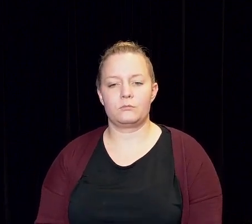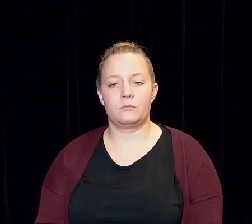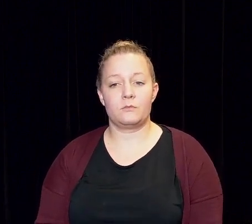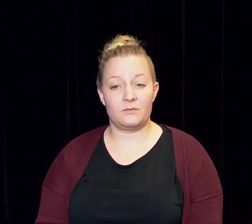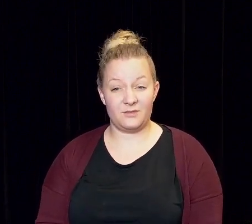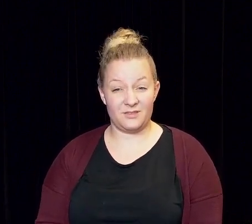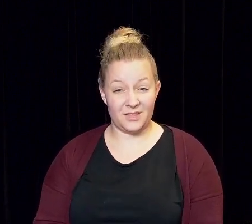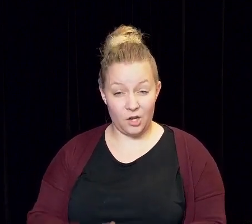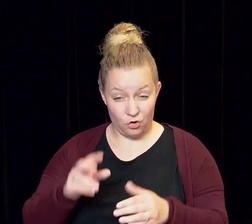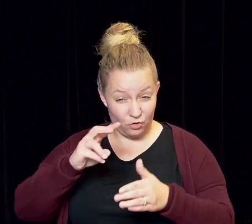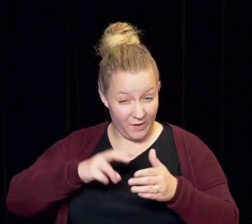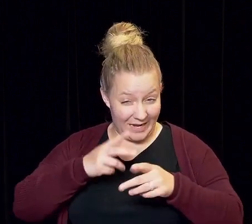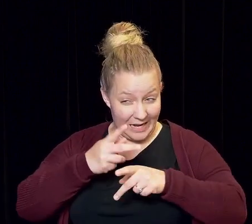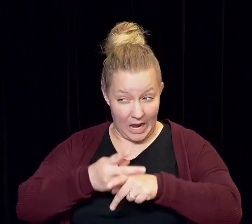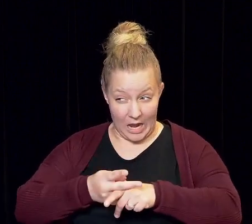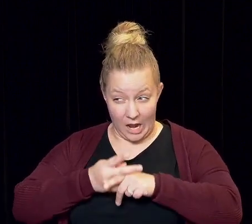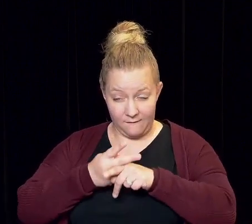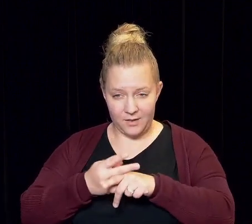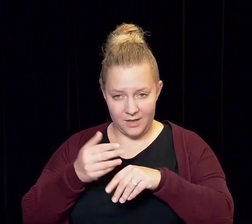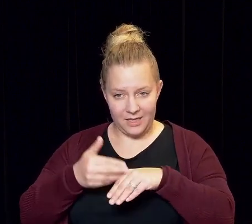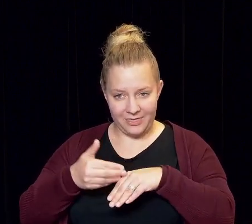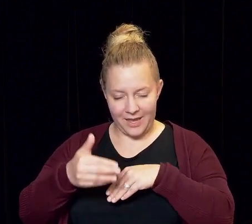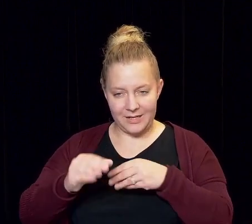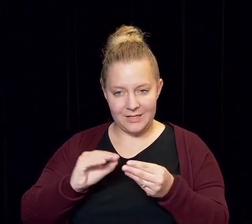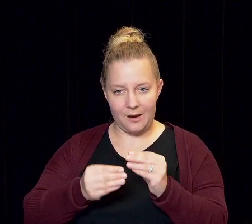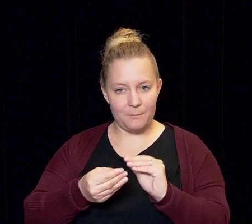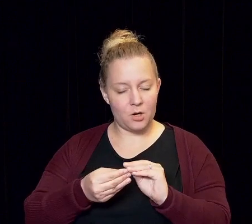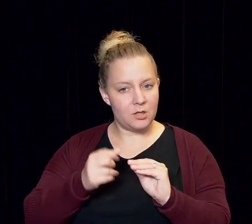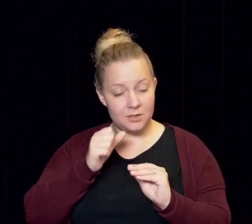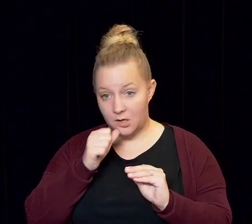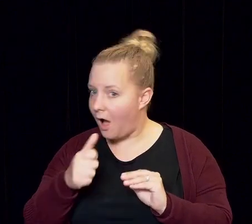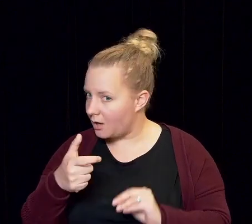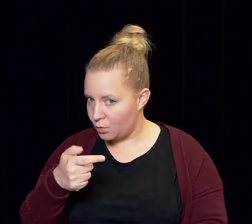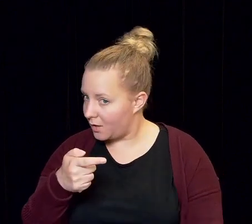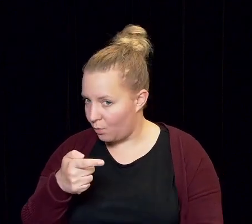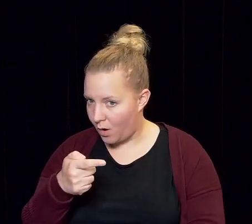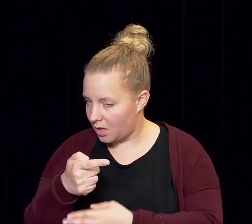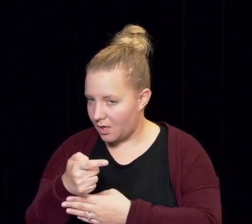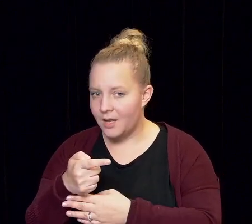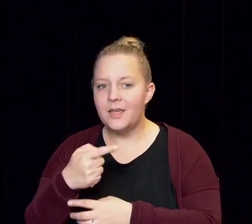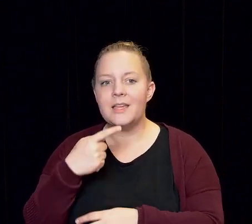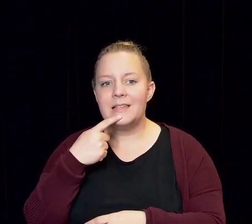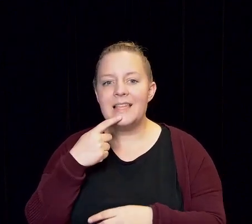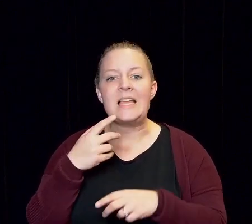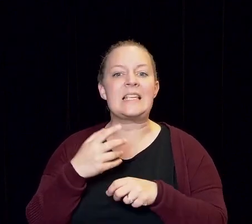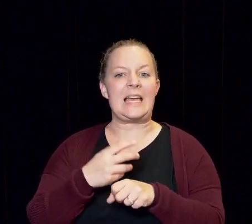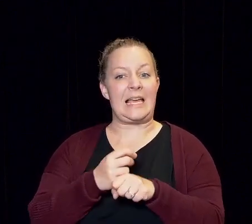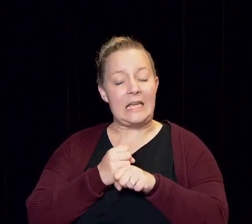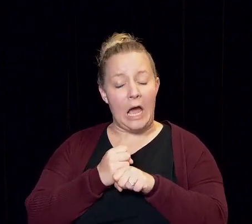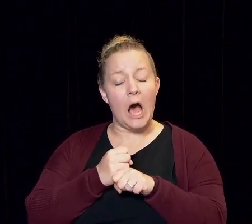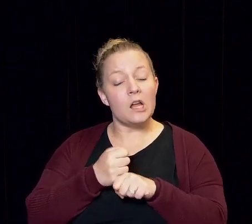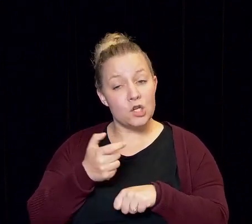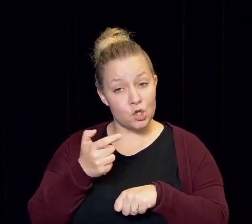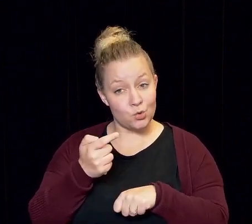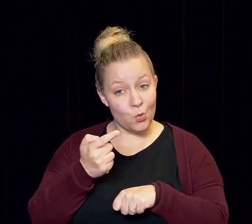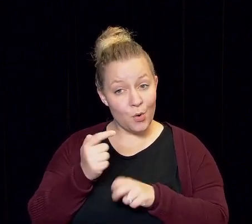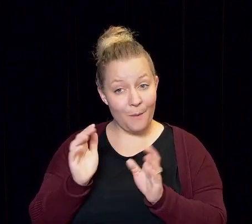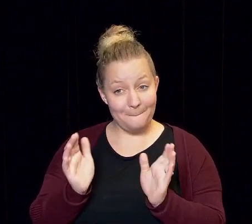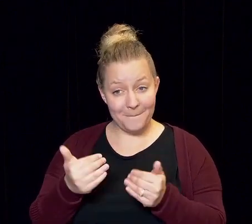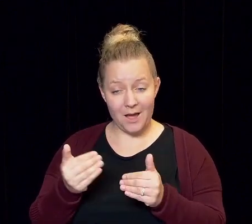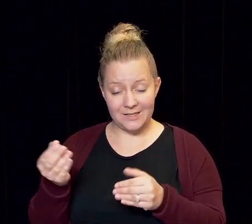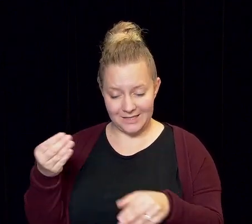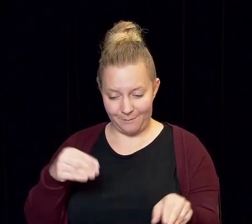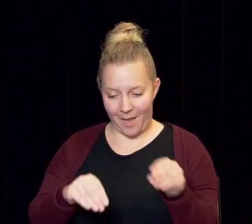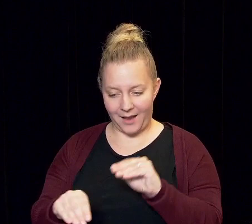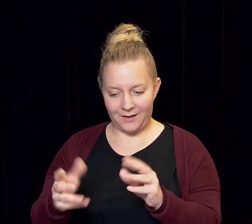And then read carefully, because the next number isn't 21. It says she got 21 of her boxes packed